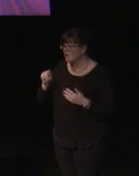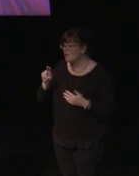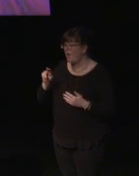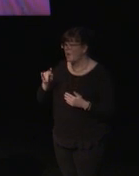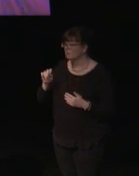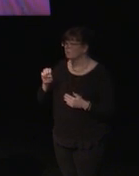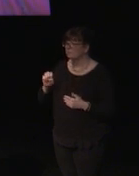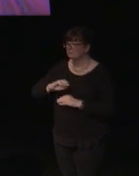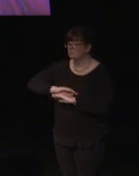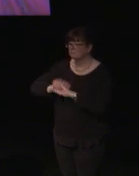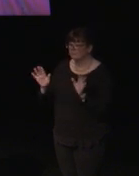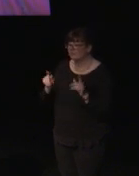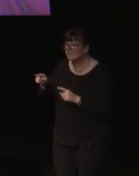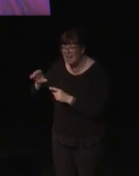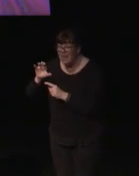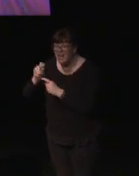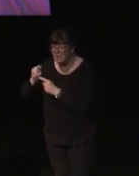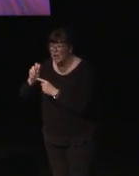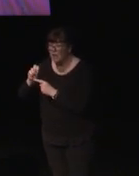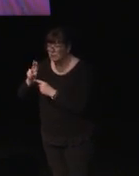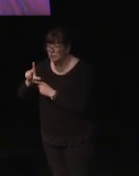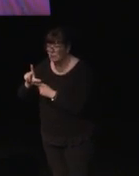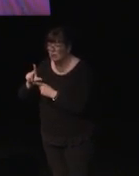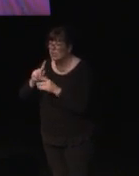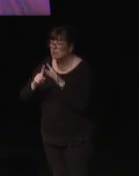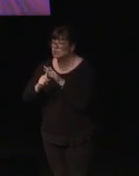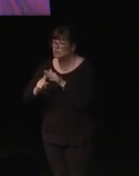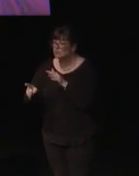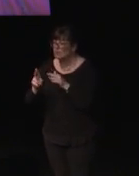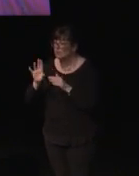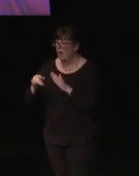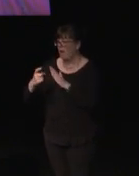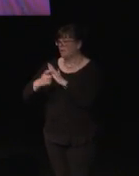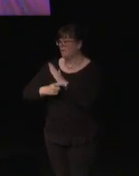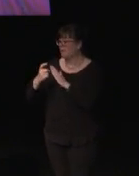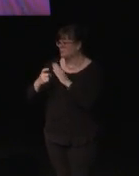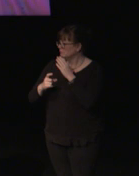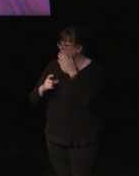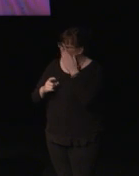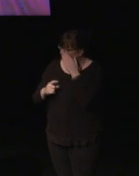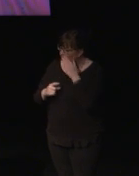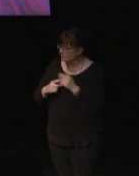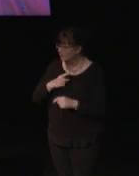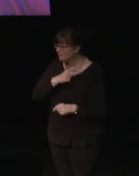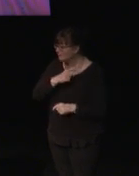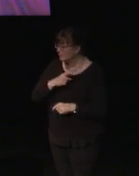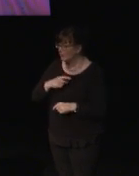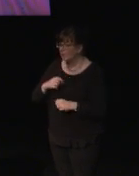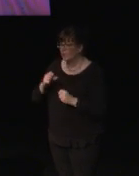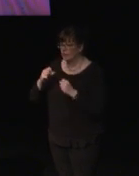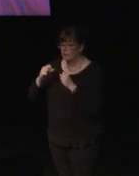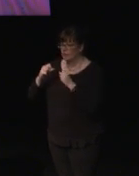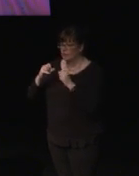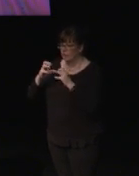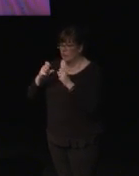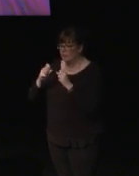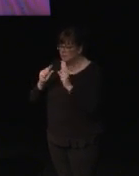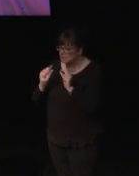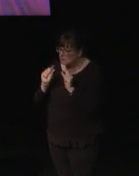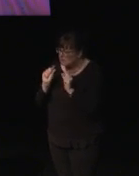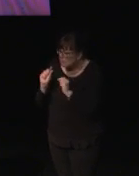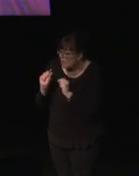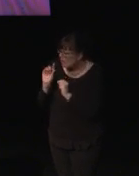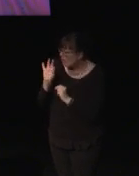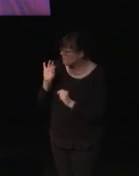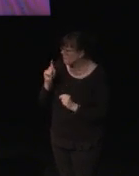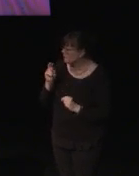I'm gonna talk about this one that happens on console, which is sprint by default. this is an amazing kind of small feature. It's really important